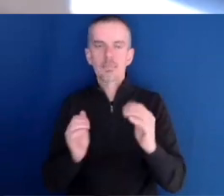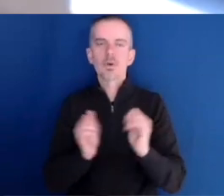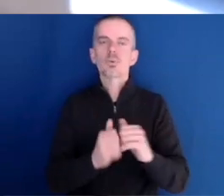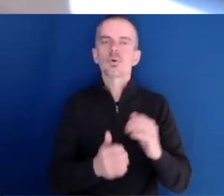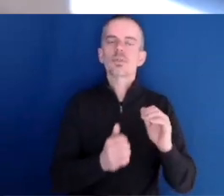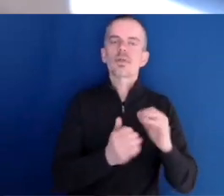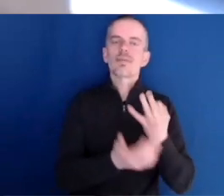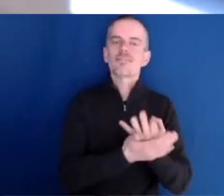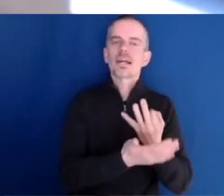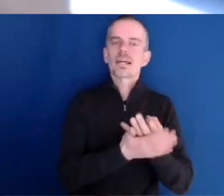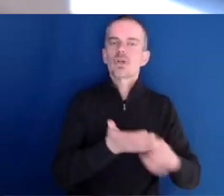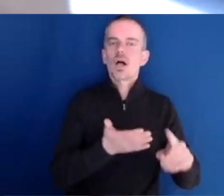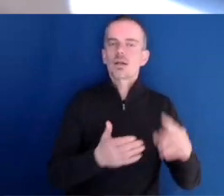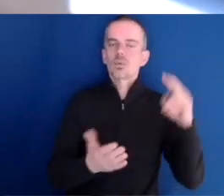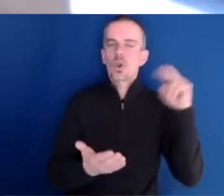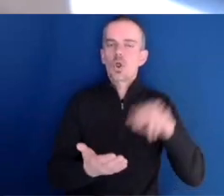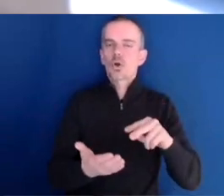timesheet allocations?